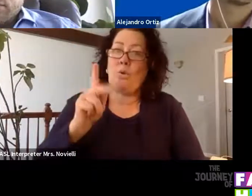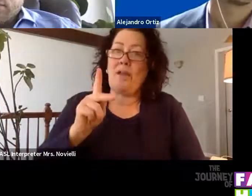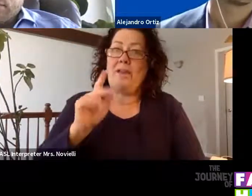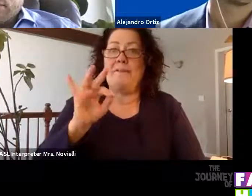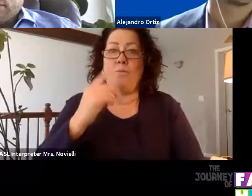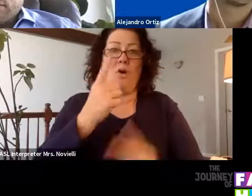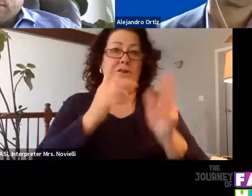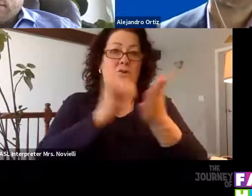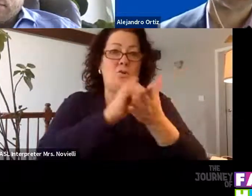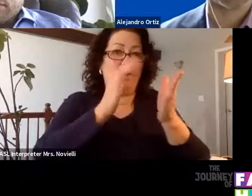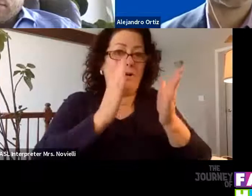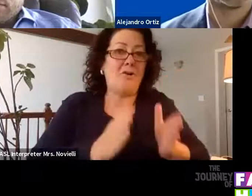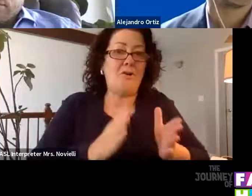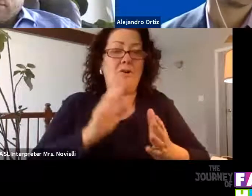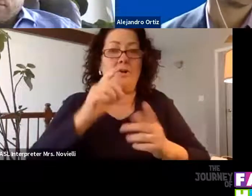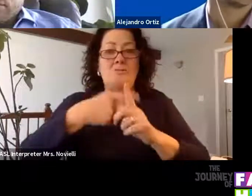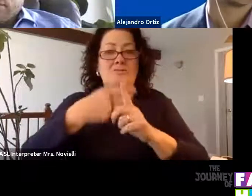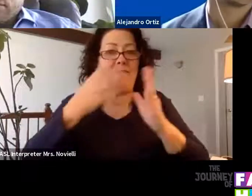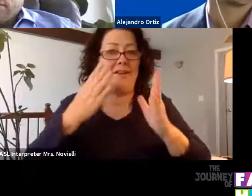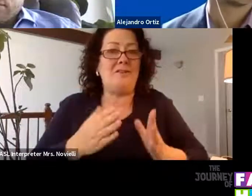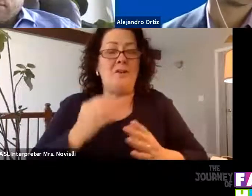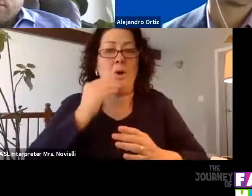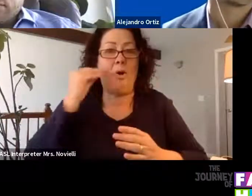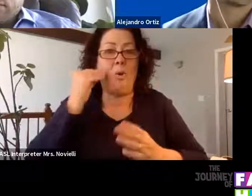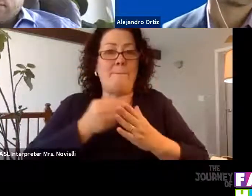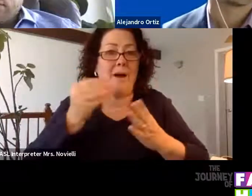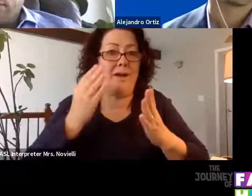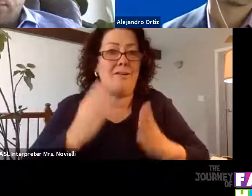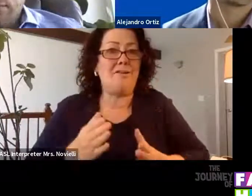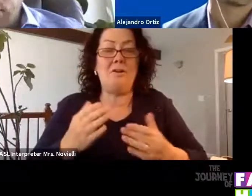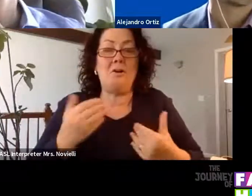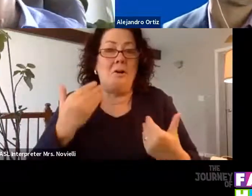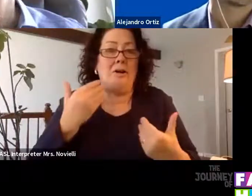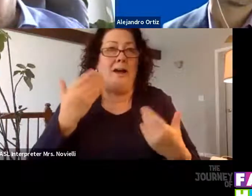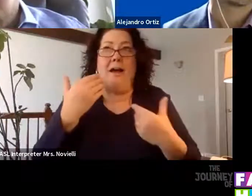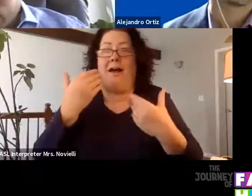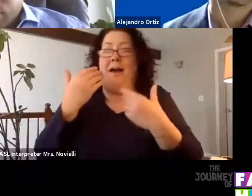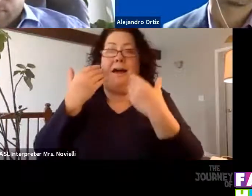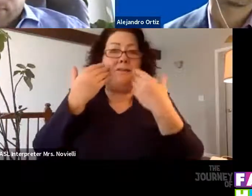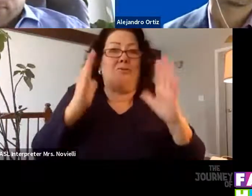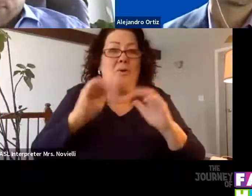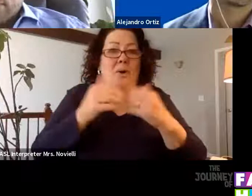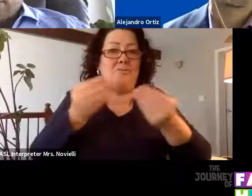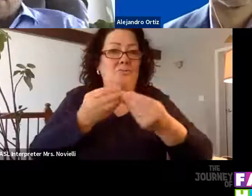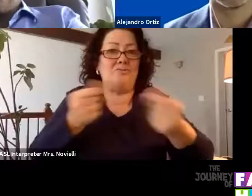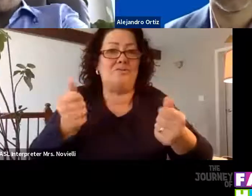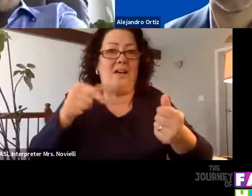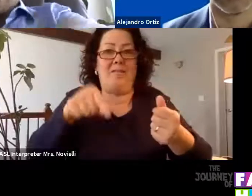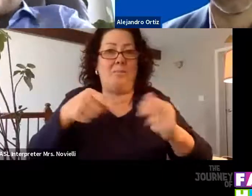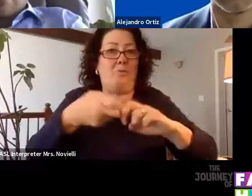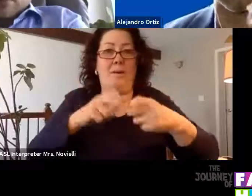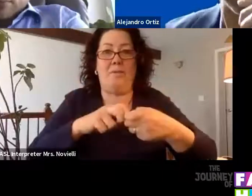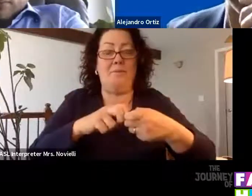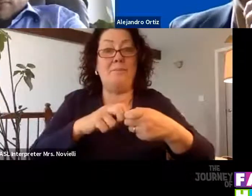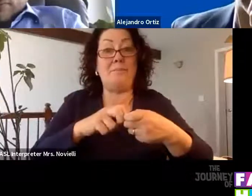Yorker or tenant or home buyer or home seeker not to know how to solve these problems. But